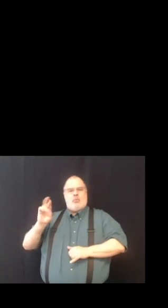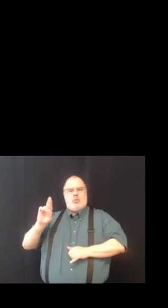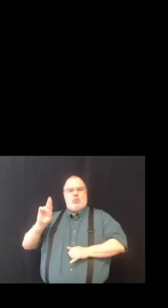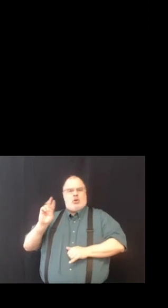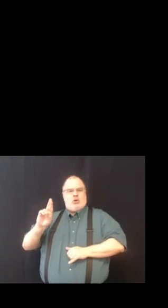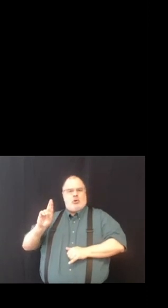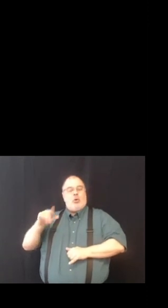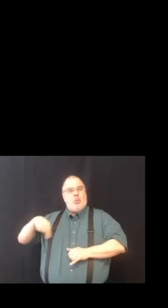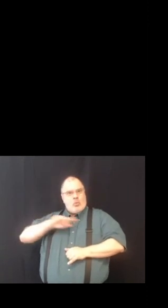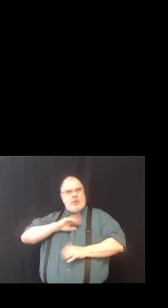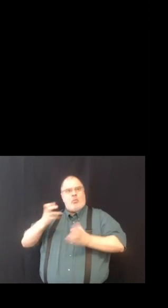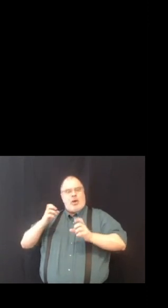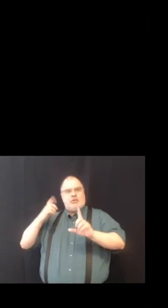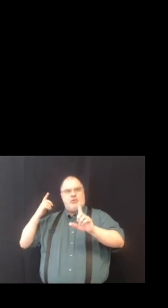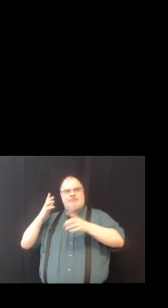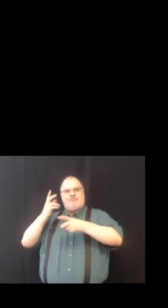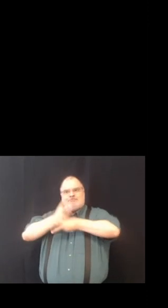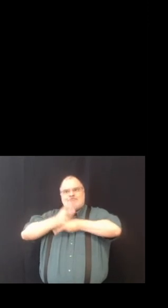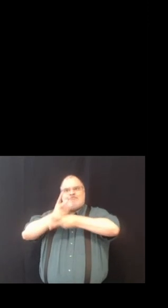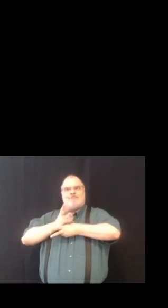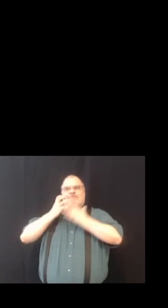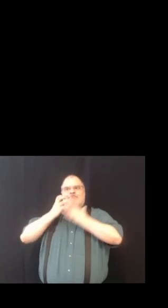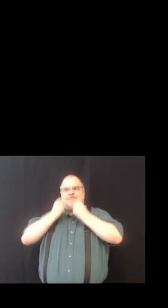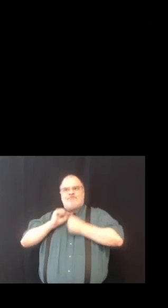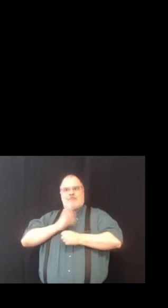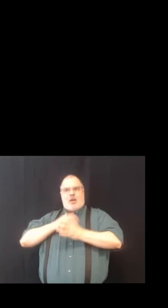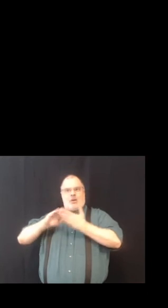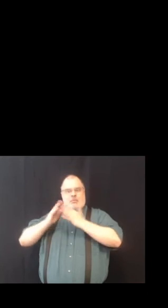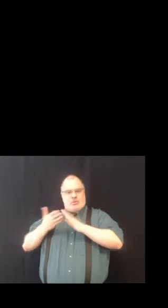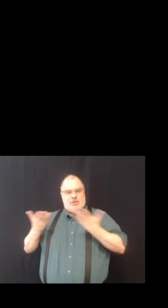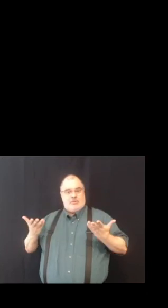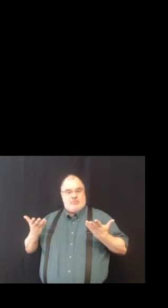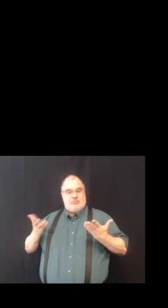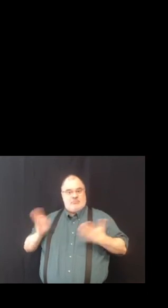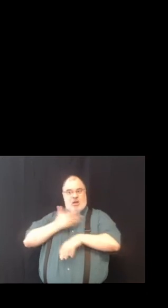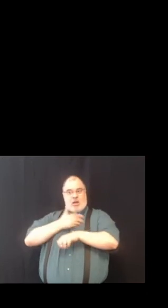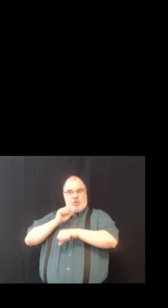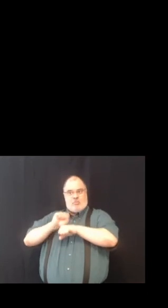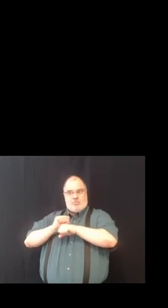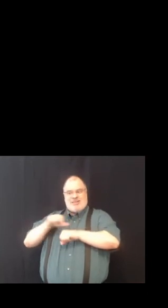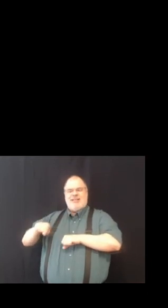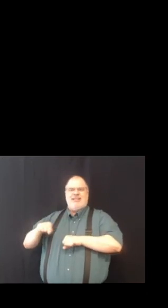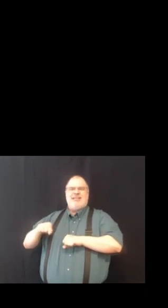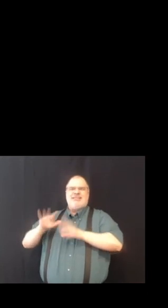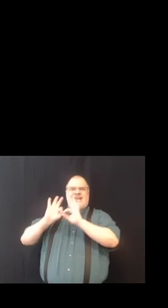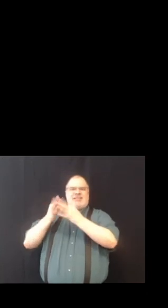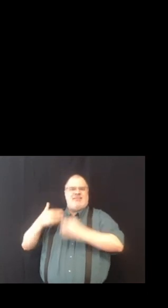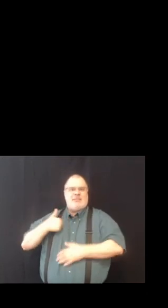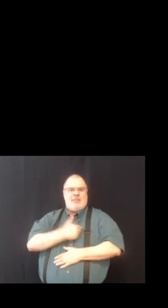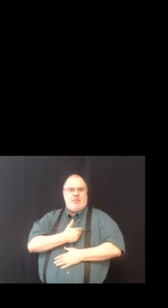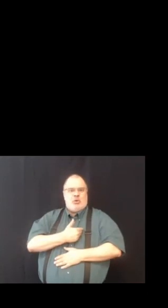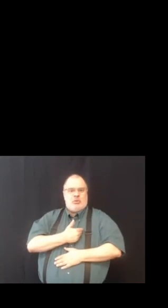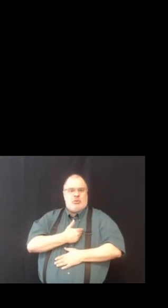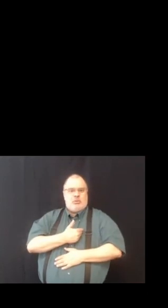each other. That's why we're proud to hire people from all different backgrounds. Our employees, who we call family members, go above and beyond to